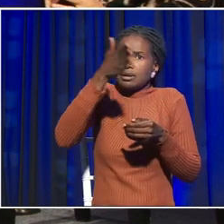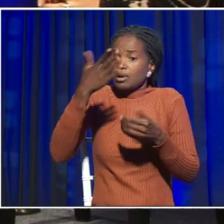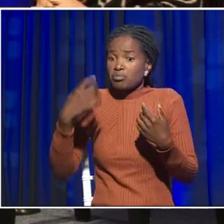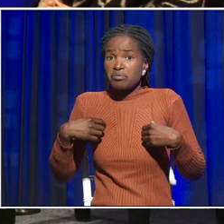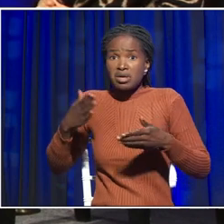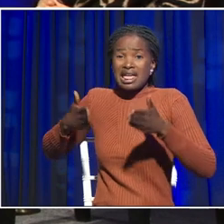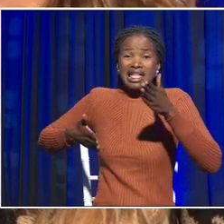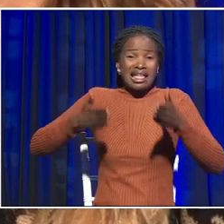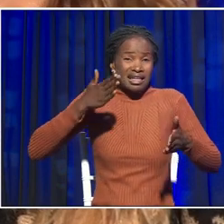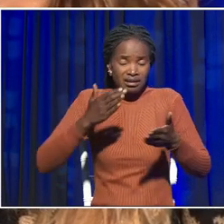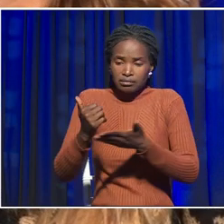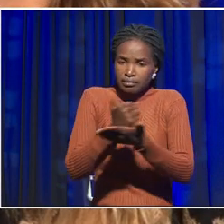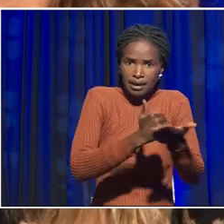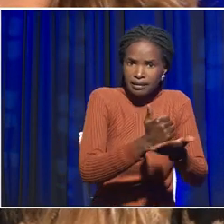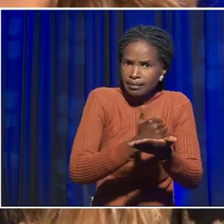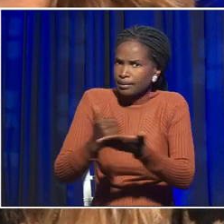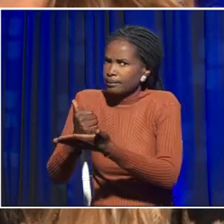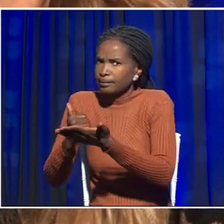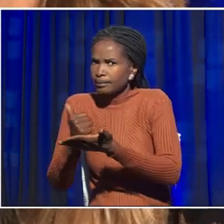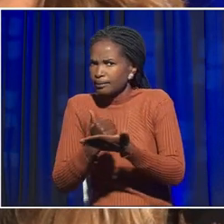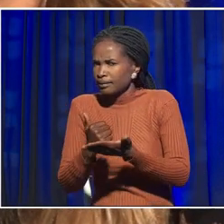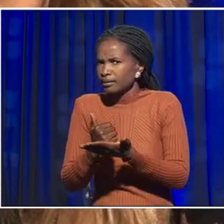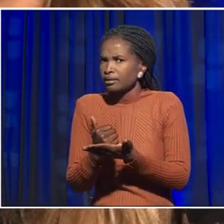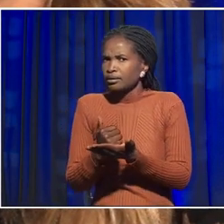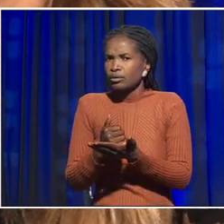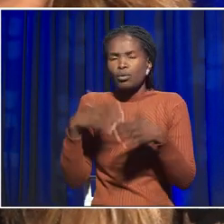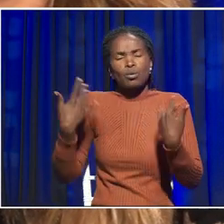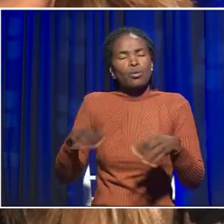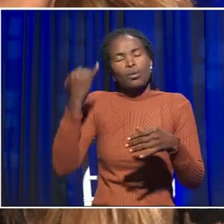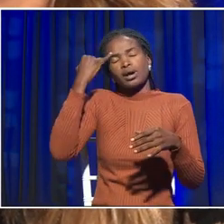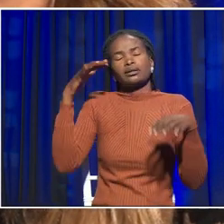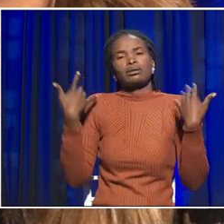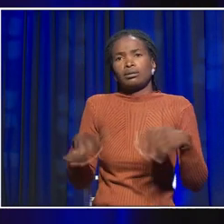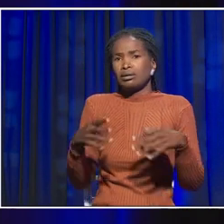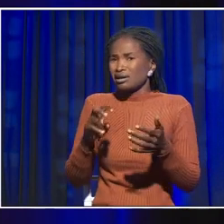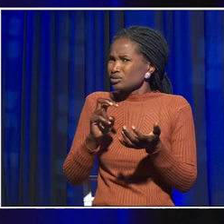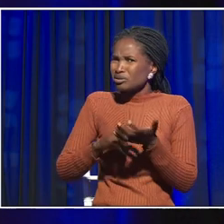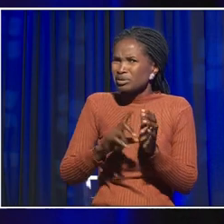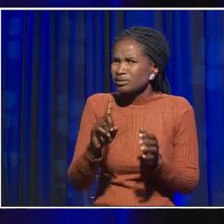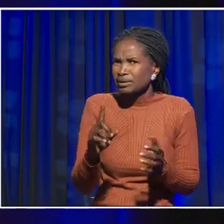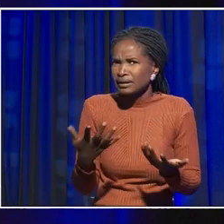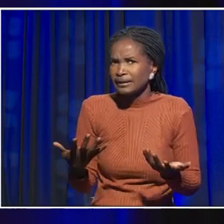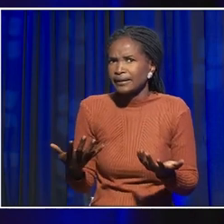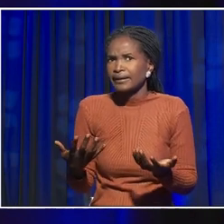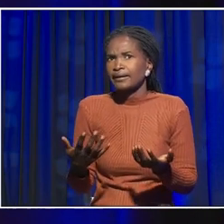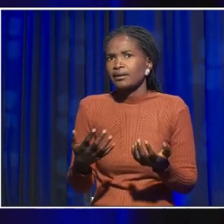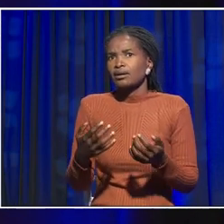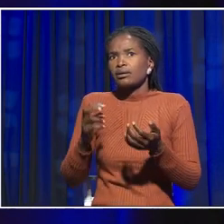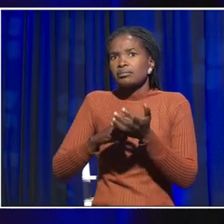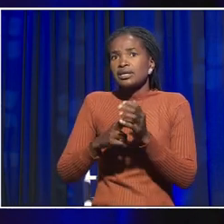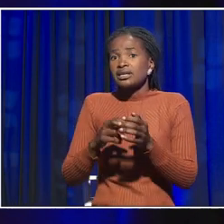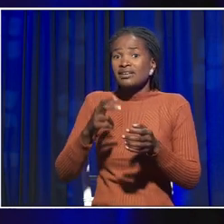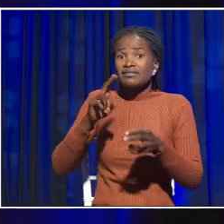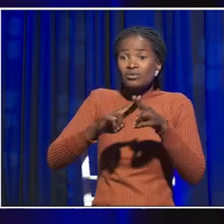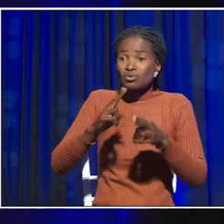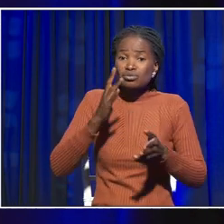floor. So probably is overwhelming, correct? But does that mean we all lose our jobs in the